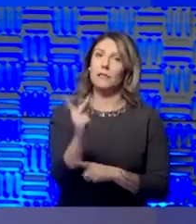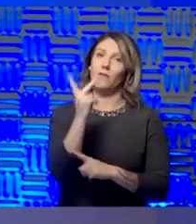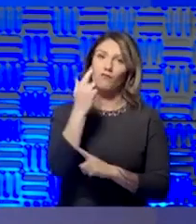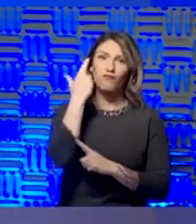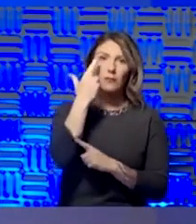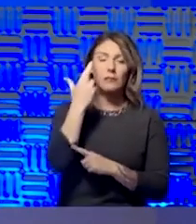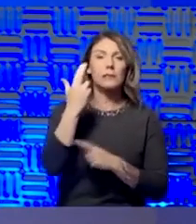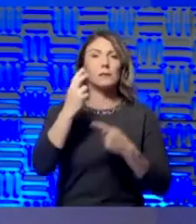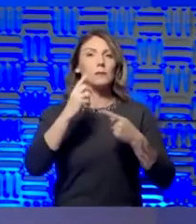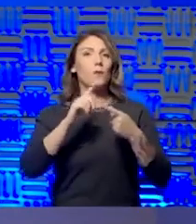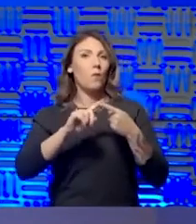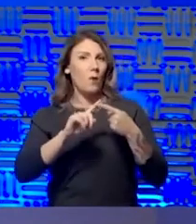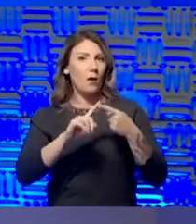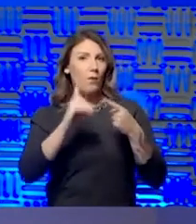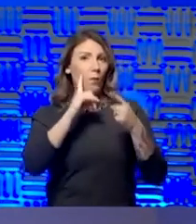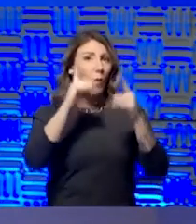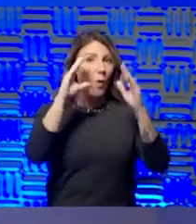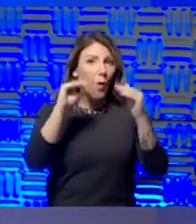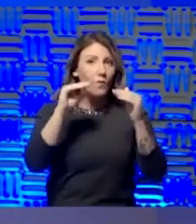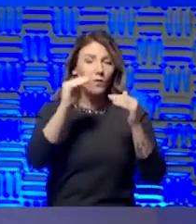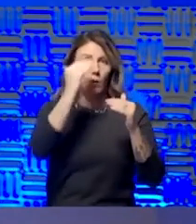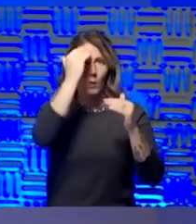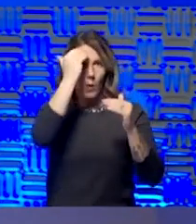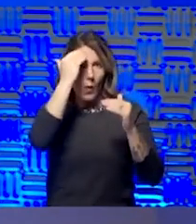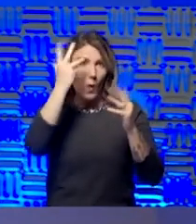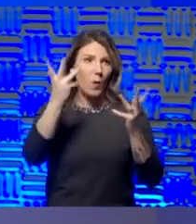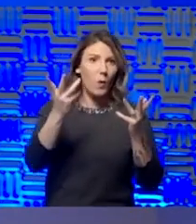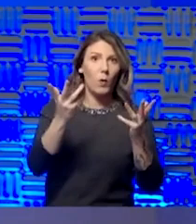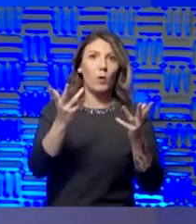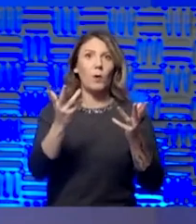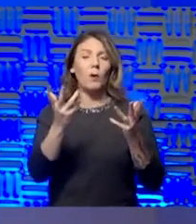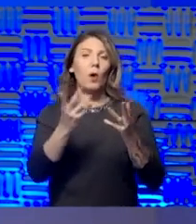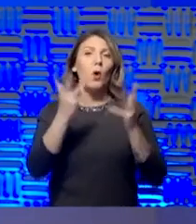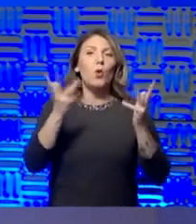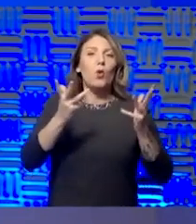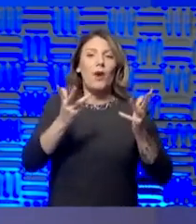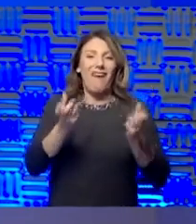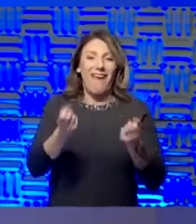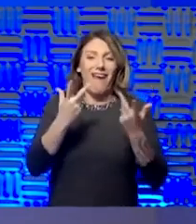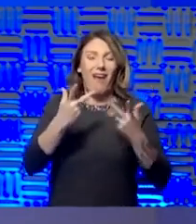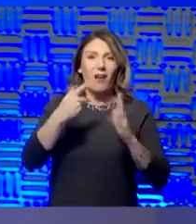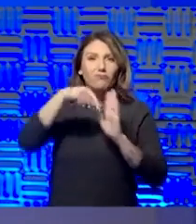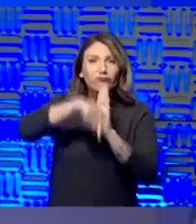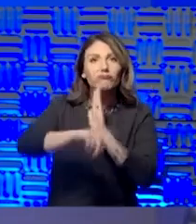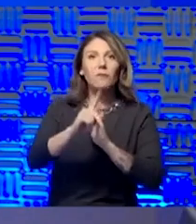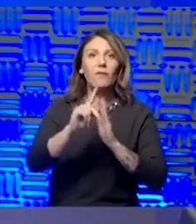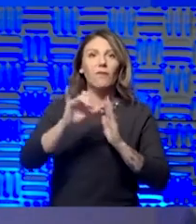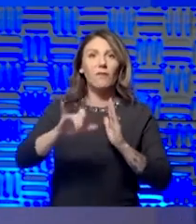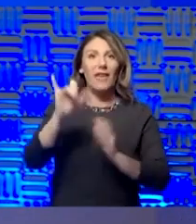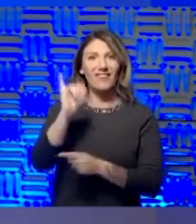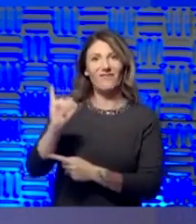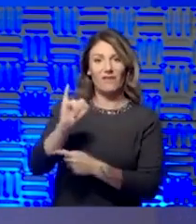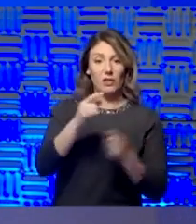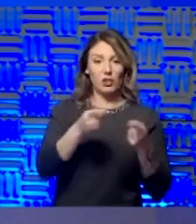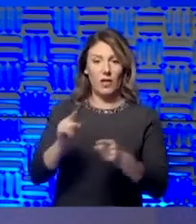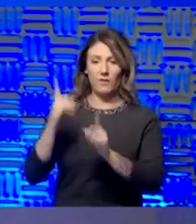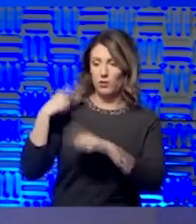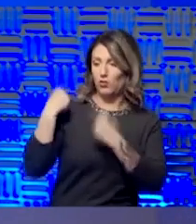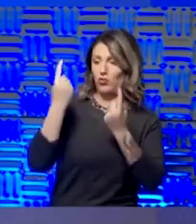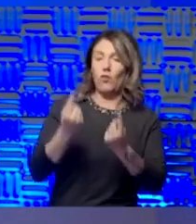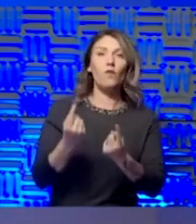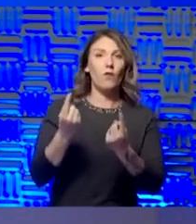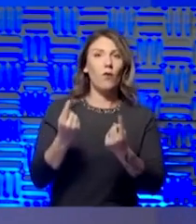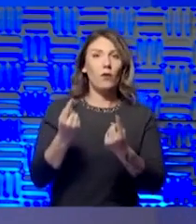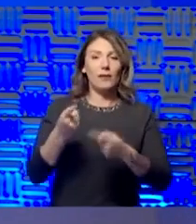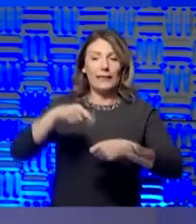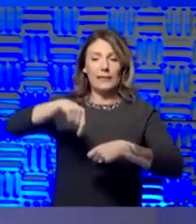will actually hopefully know the prevalence or the penetrance of the infection that has happened so far